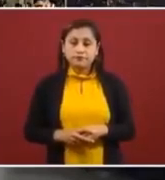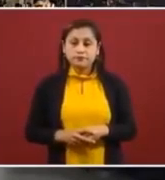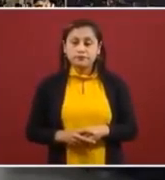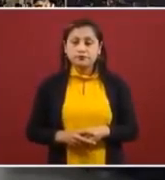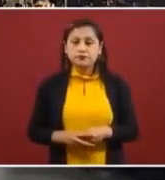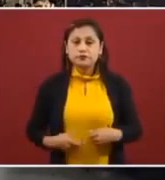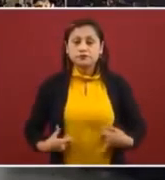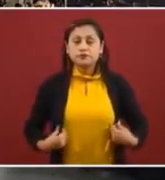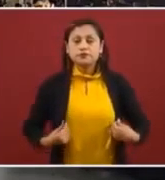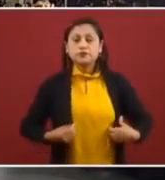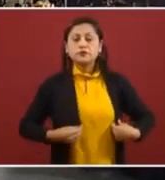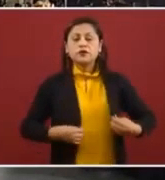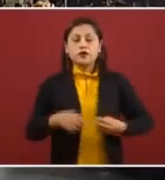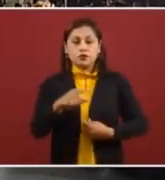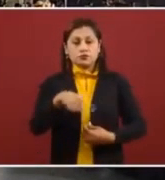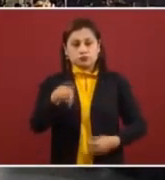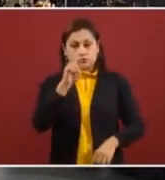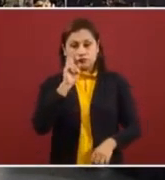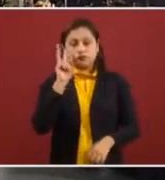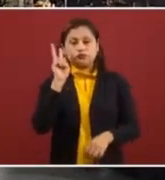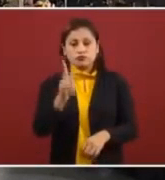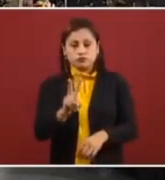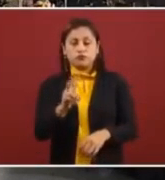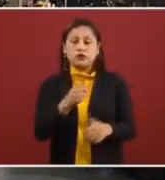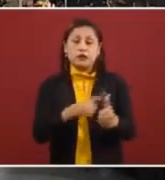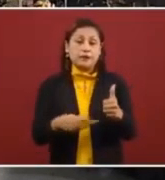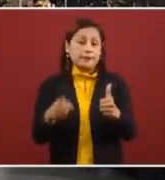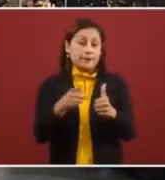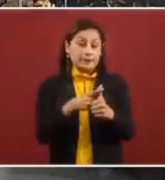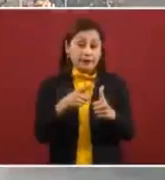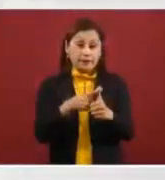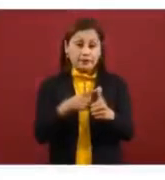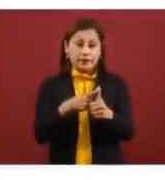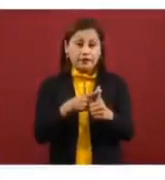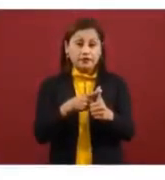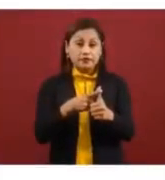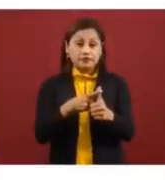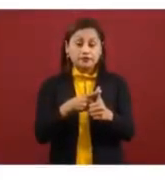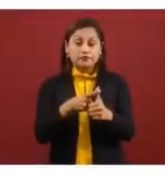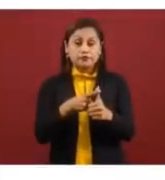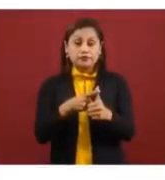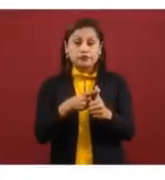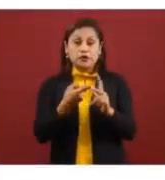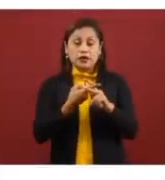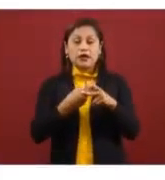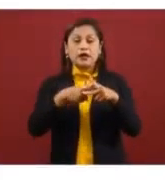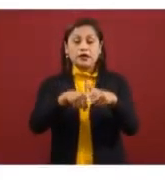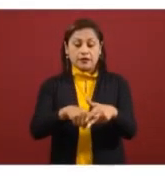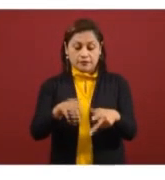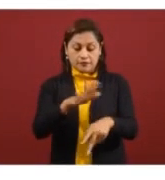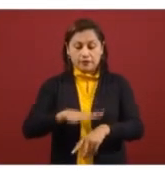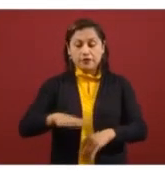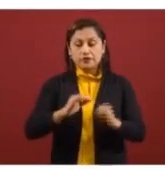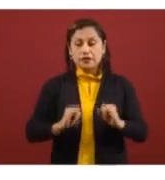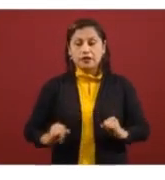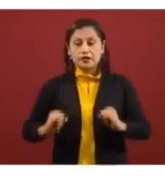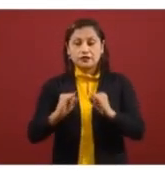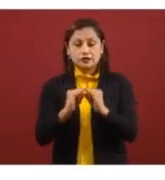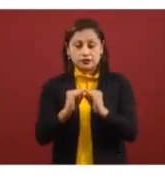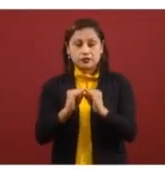As you can see, in the first phase, the function is basic from the